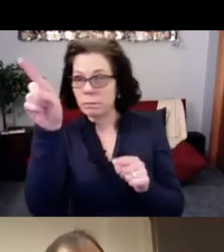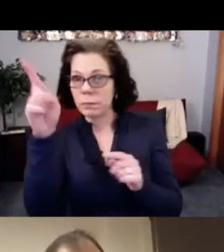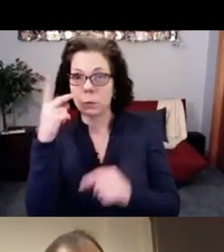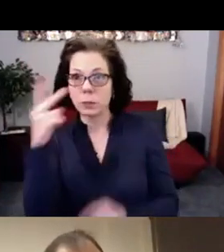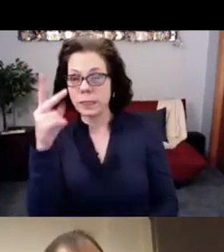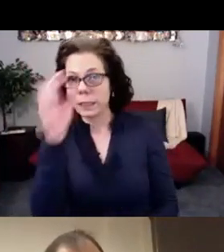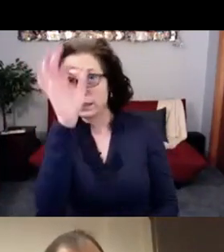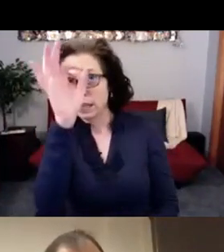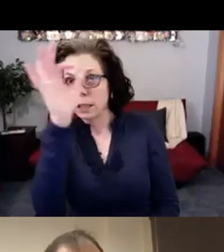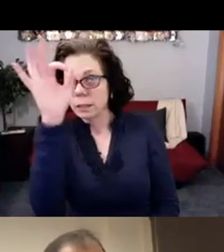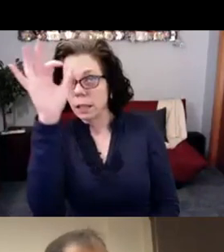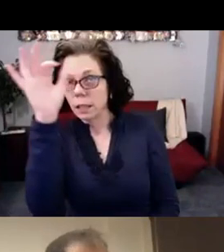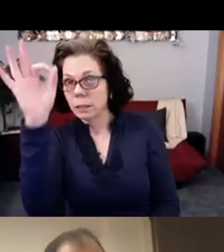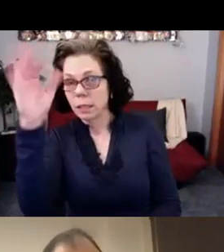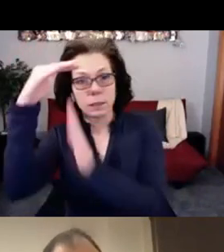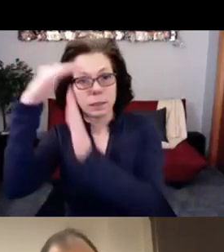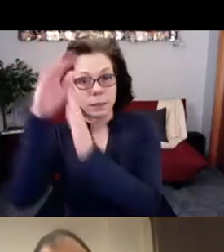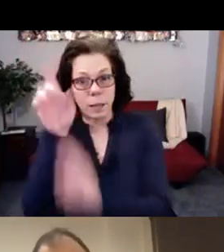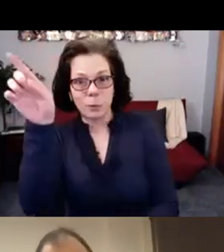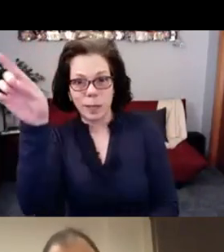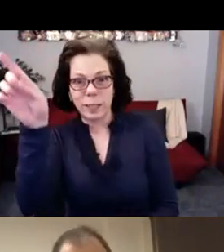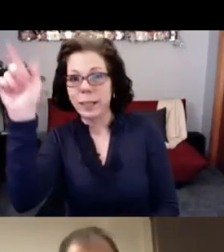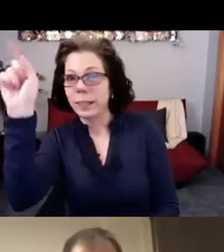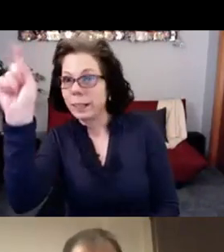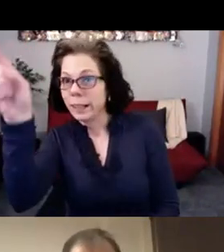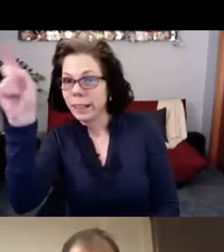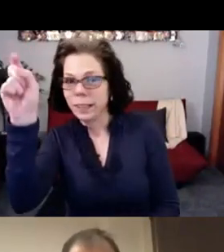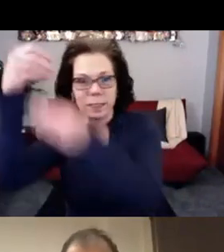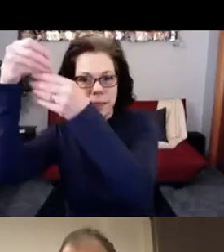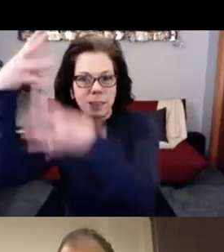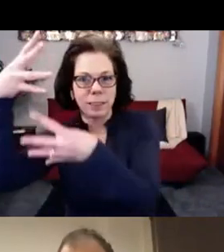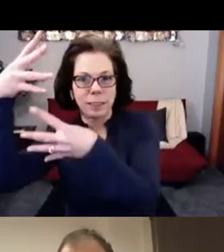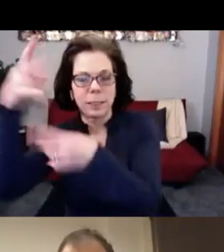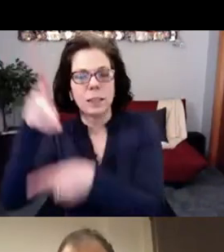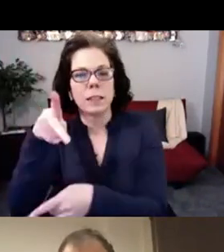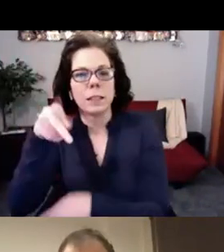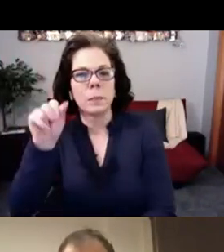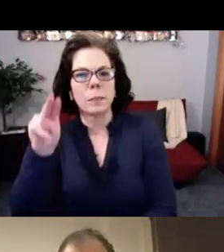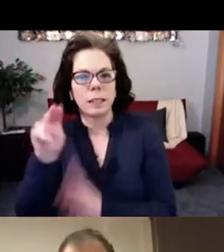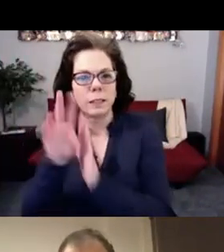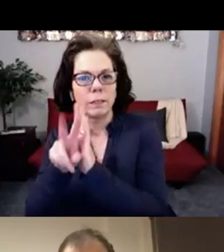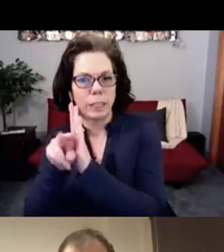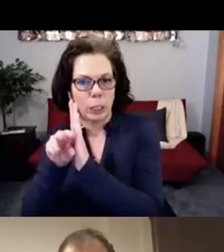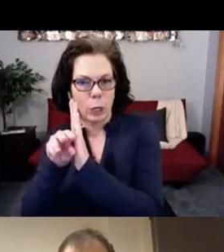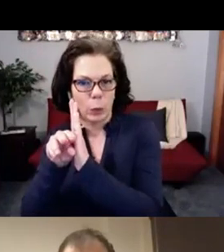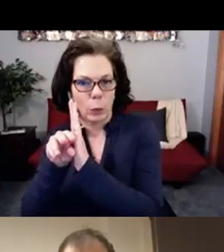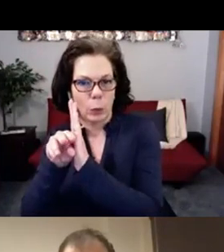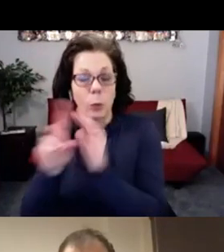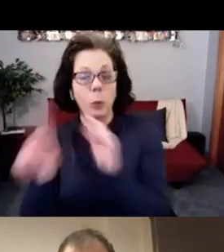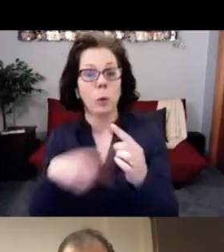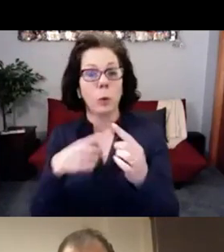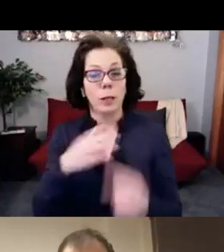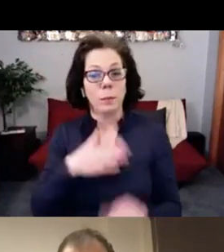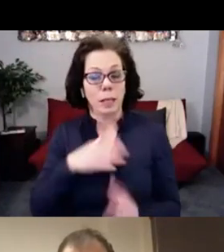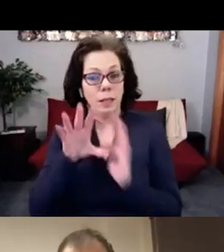top right-hand corner of Kim's video, click it, and then you can press pin video. When Kim's video is pinned, you